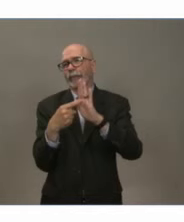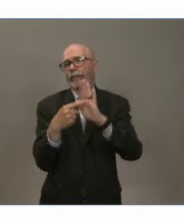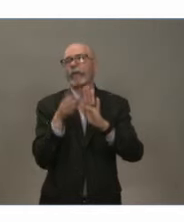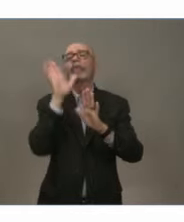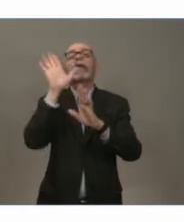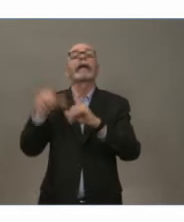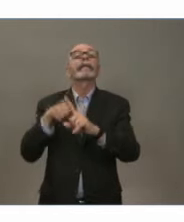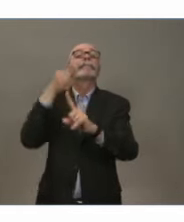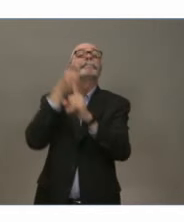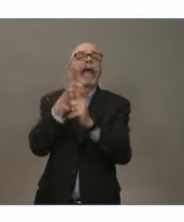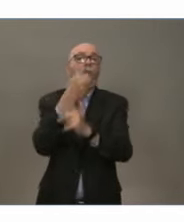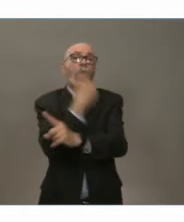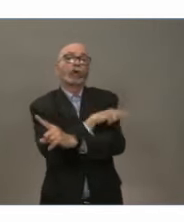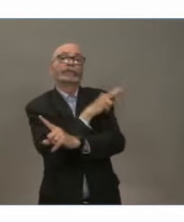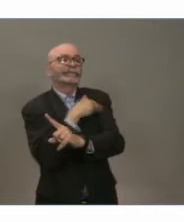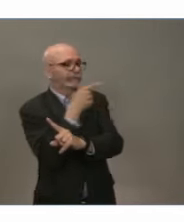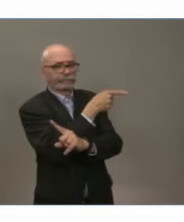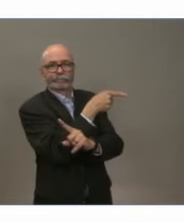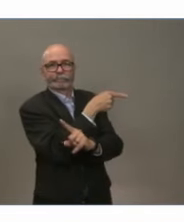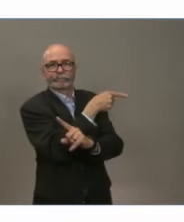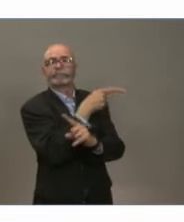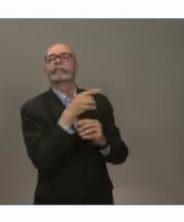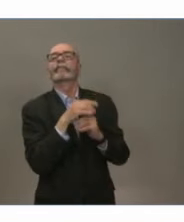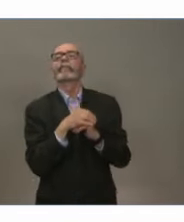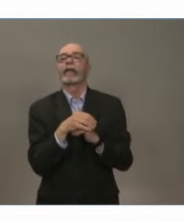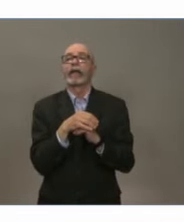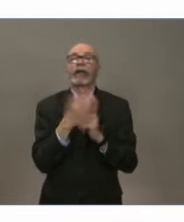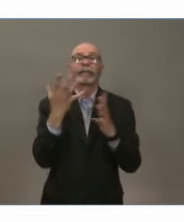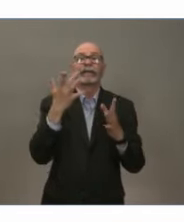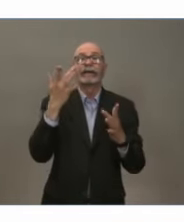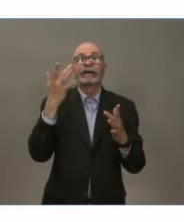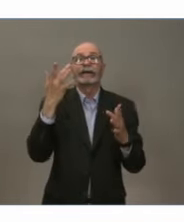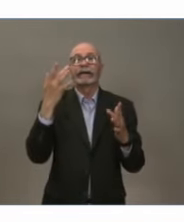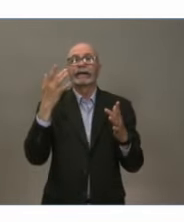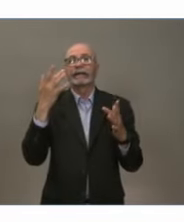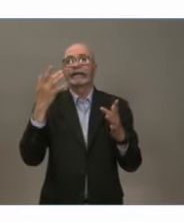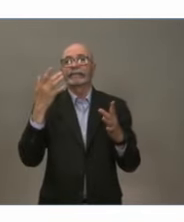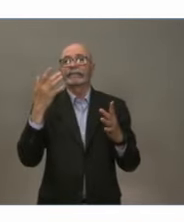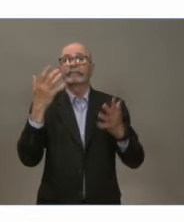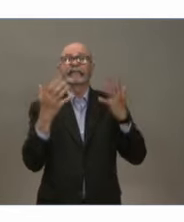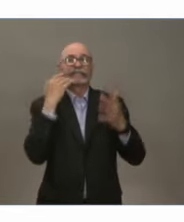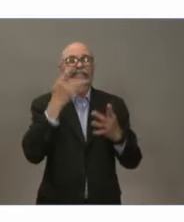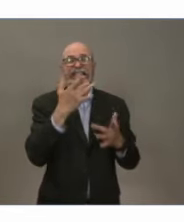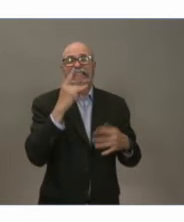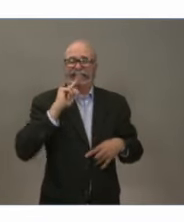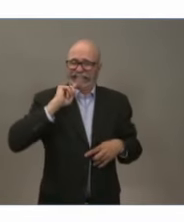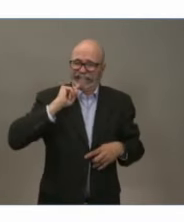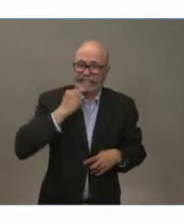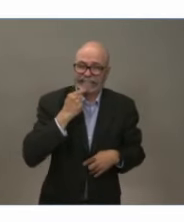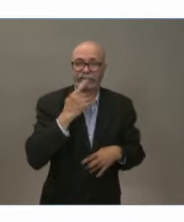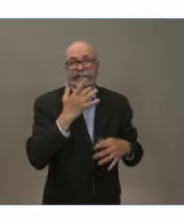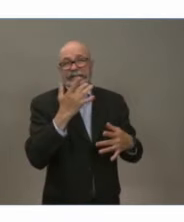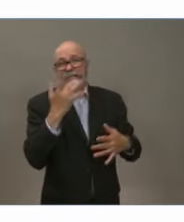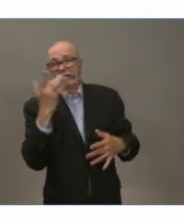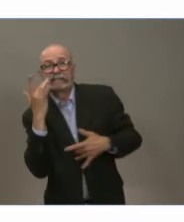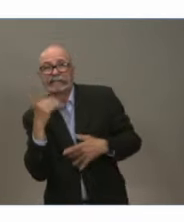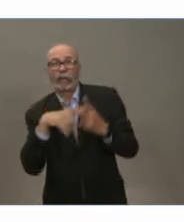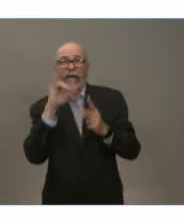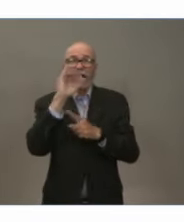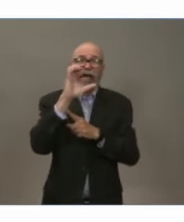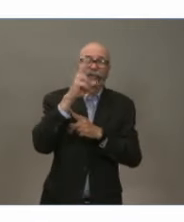hospitals, both in the acute care and in the ICU. And we will show you the number of cases in every region of the